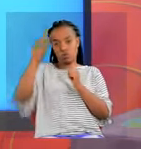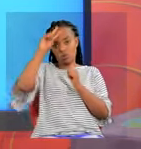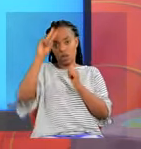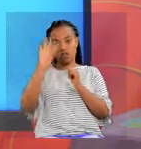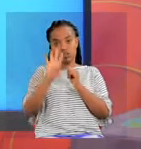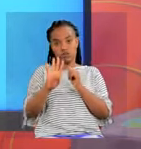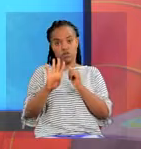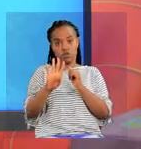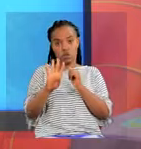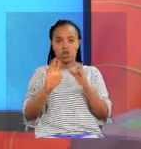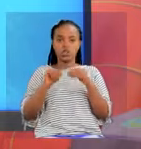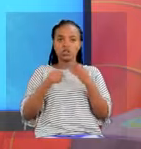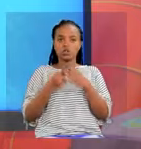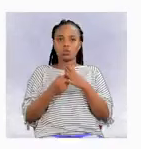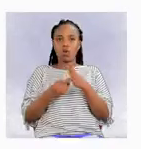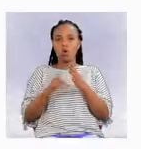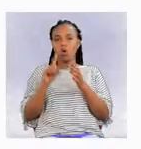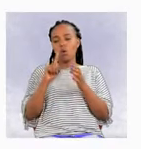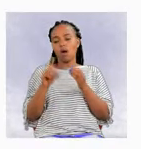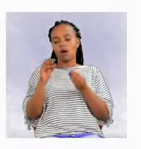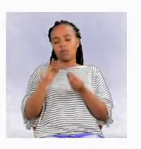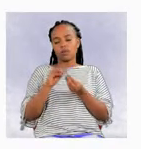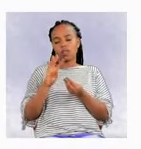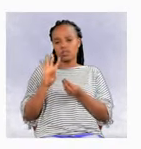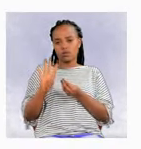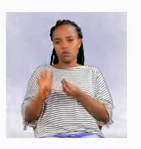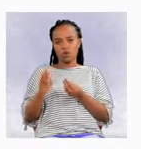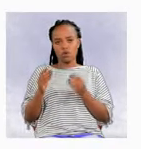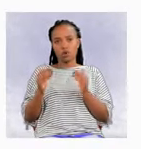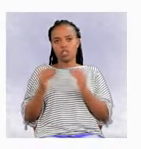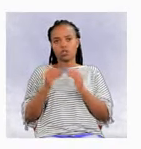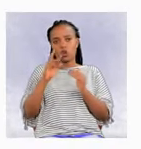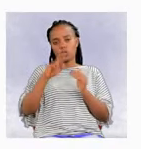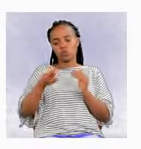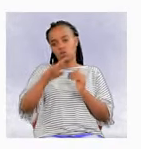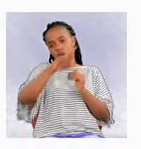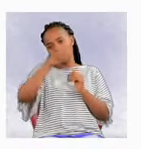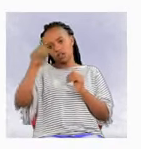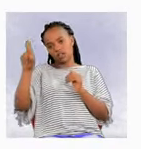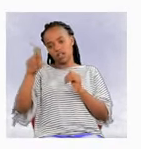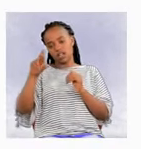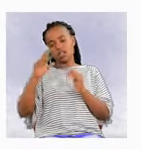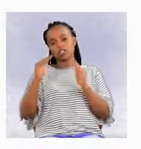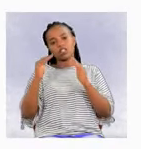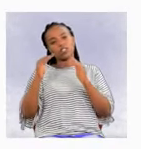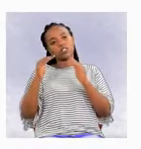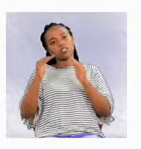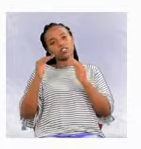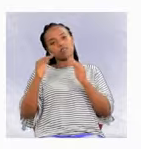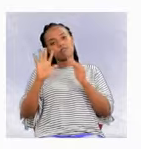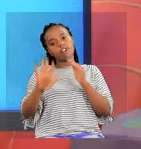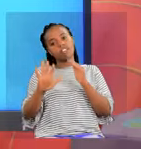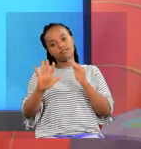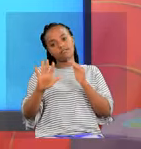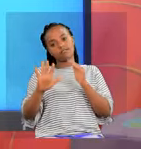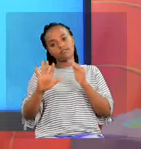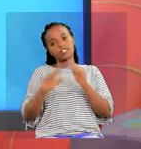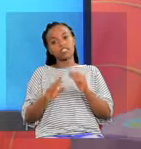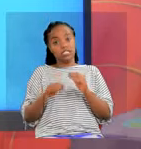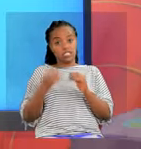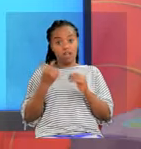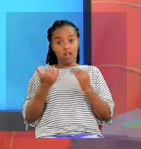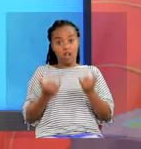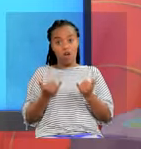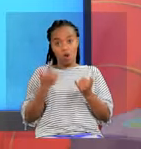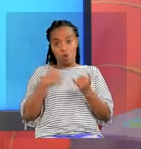4. So the radius will be the square root of 5. So now we